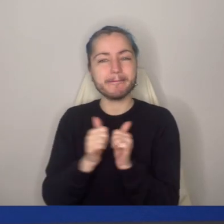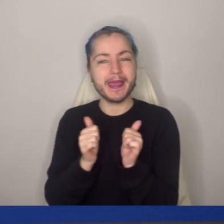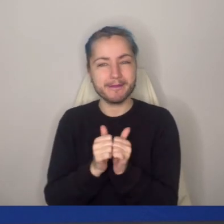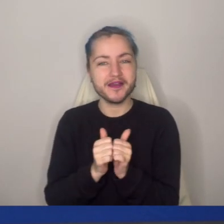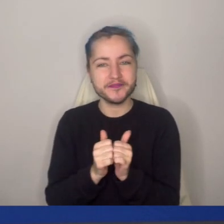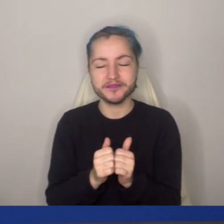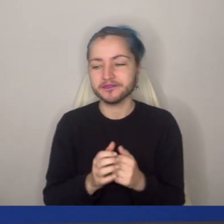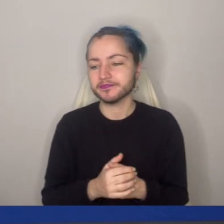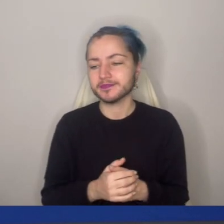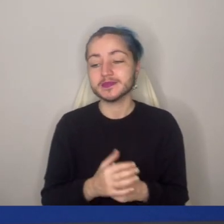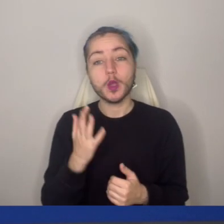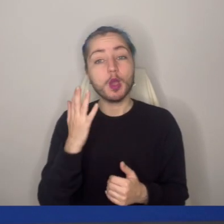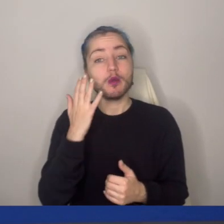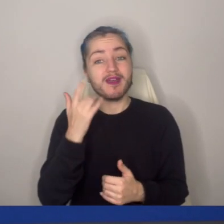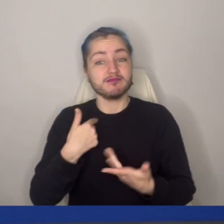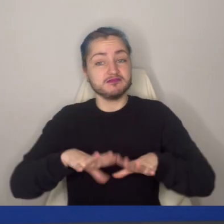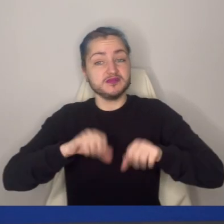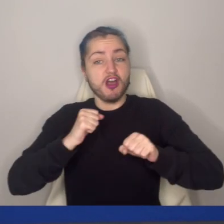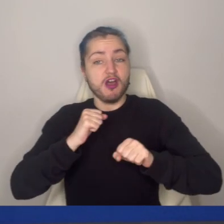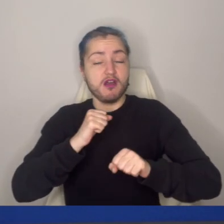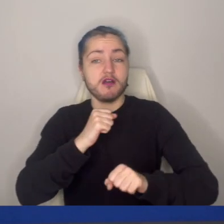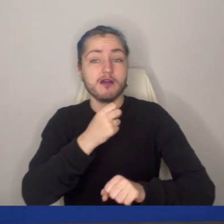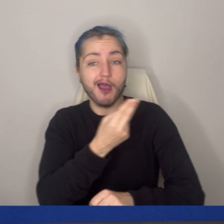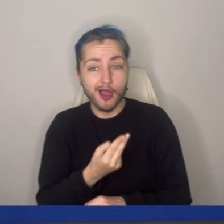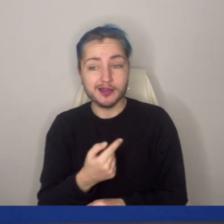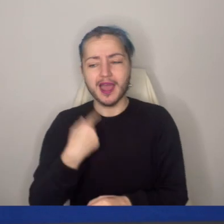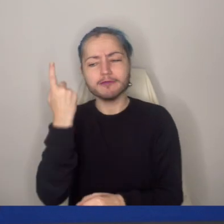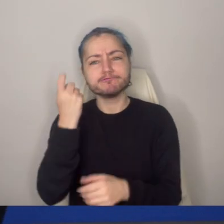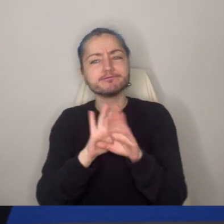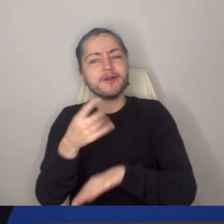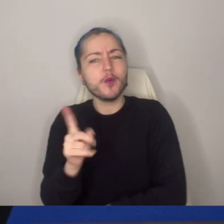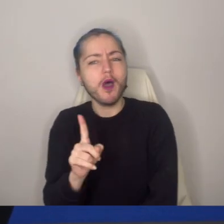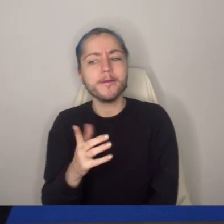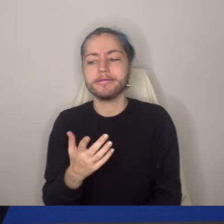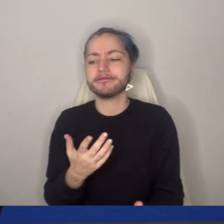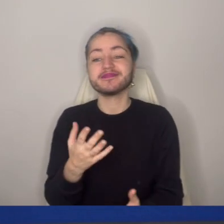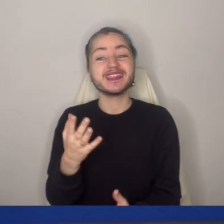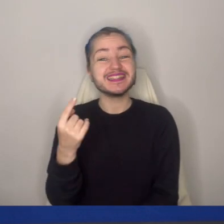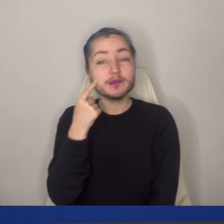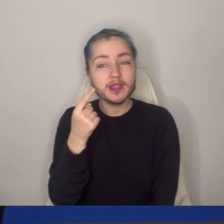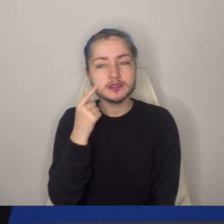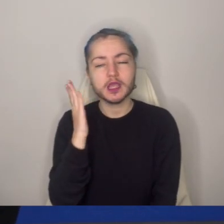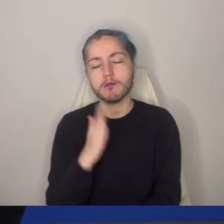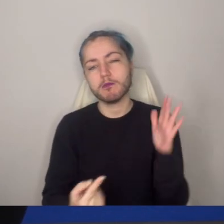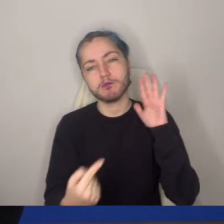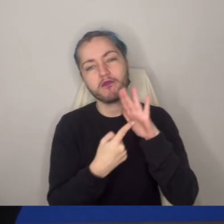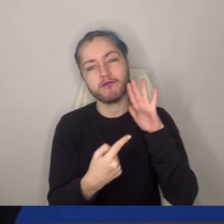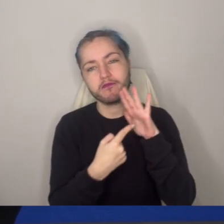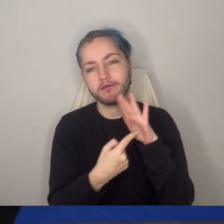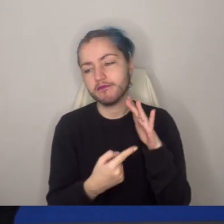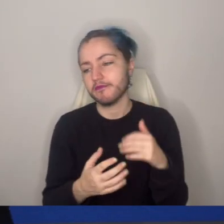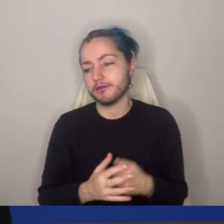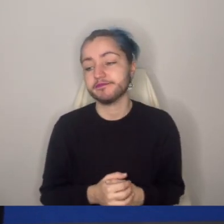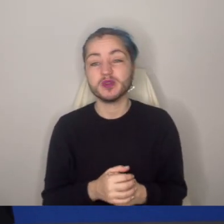about when I'm approaching any artwork is simplicity is key. So I will either